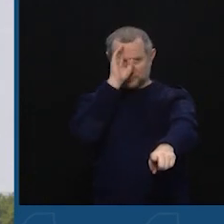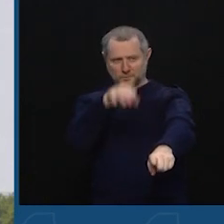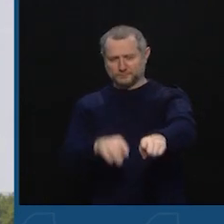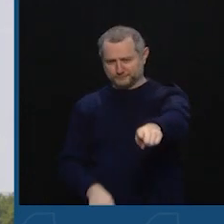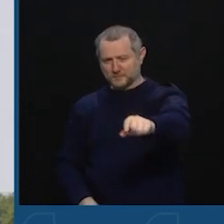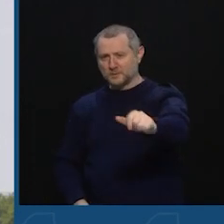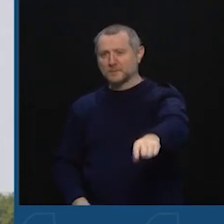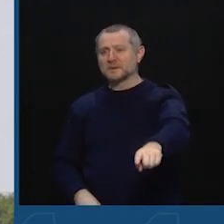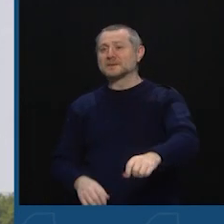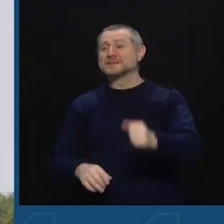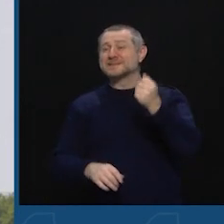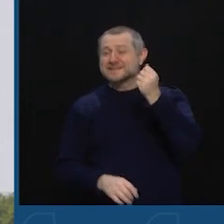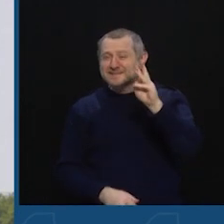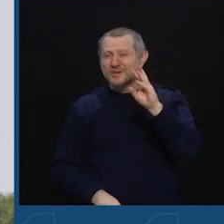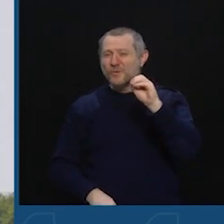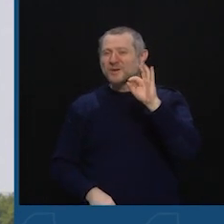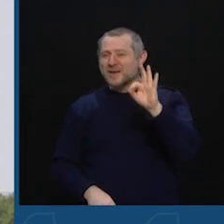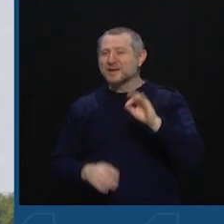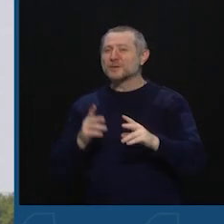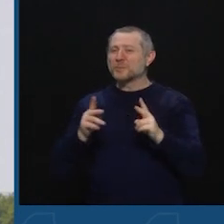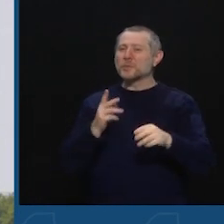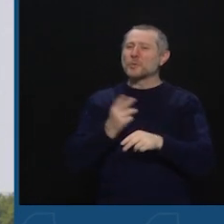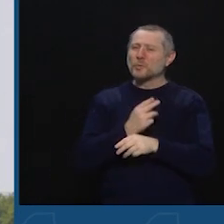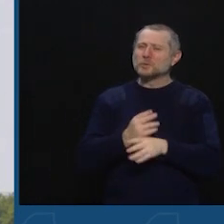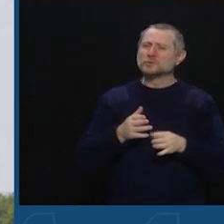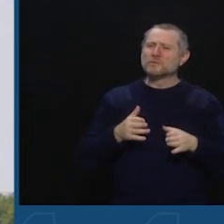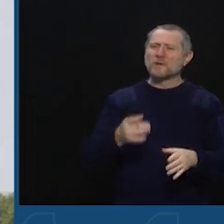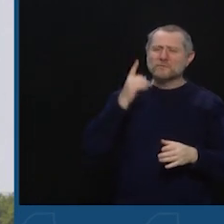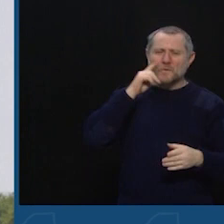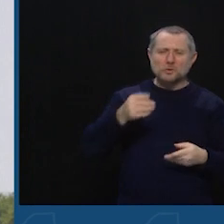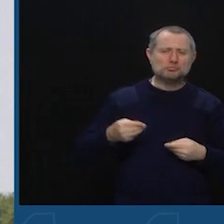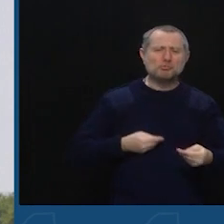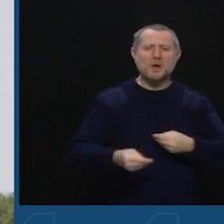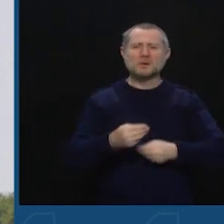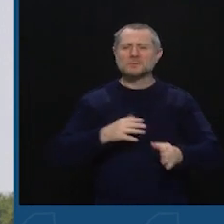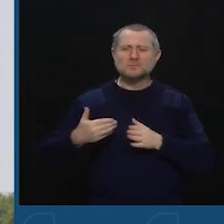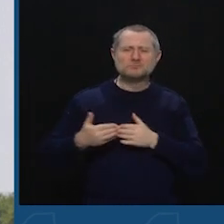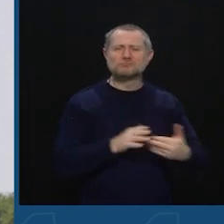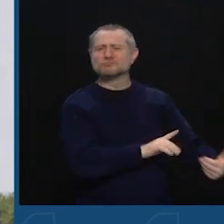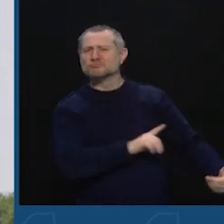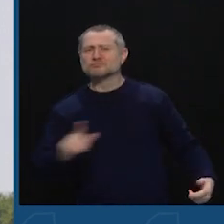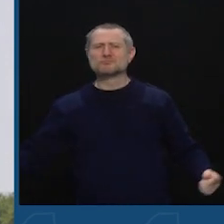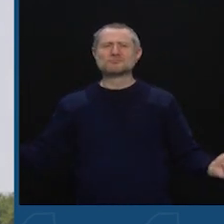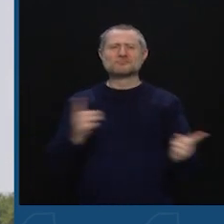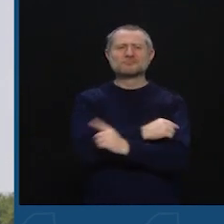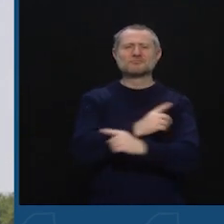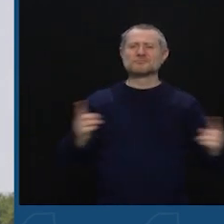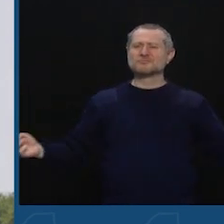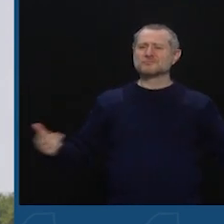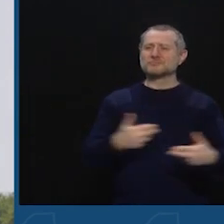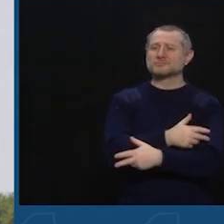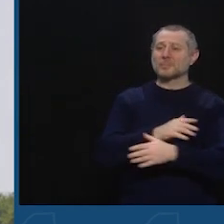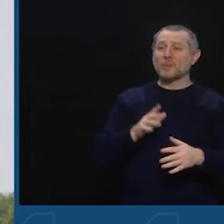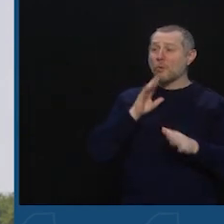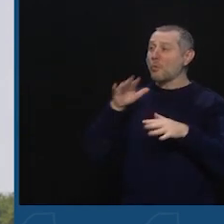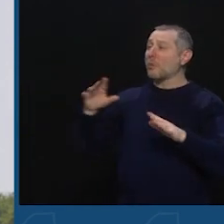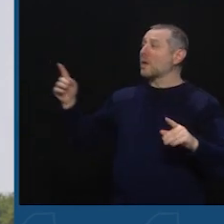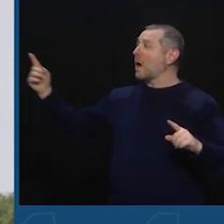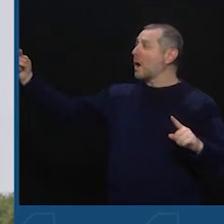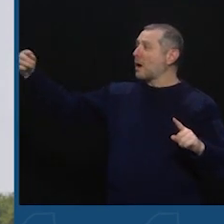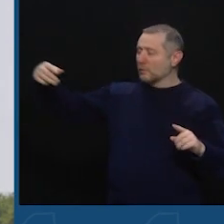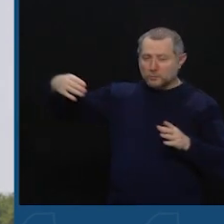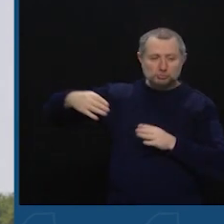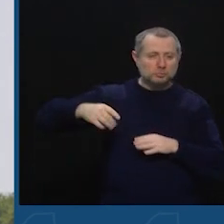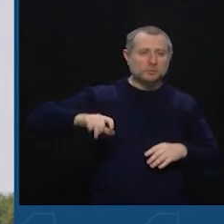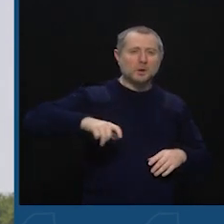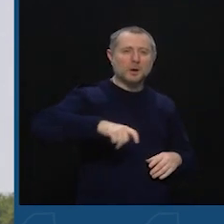1609, people have been trading and using this as an entry point to expand our opportunities from the ocean up to the North State area. So